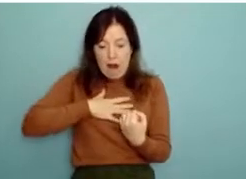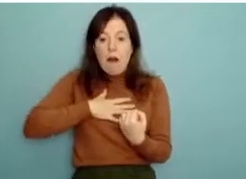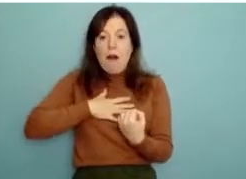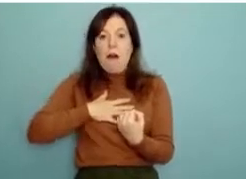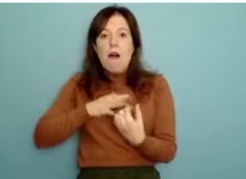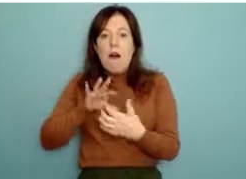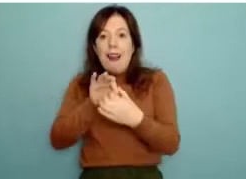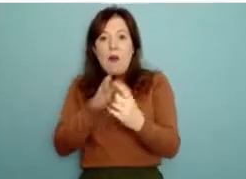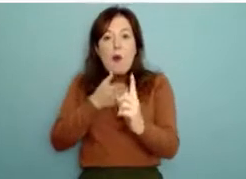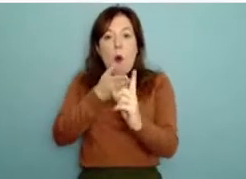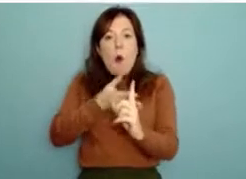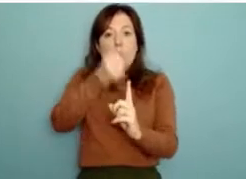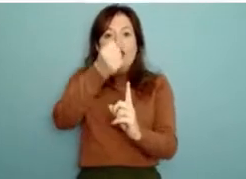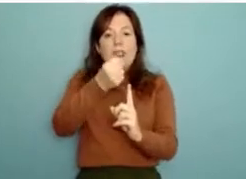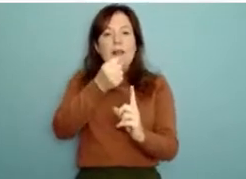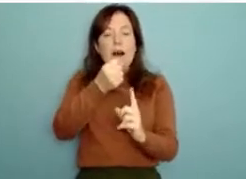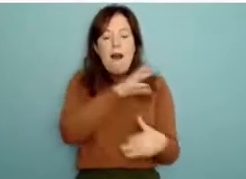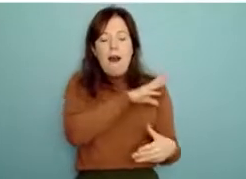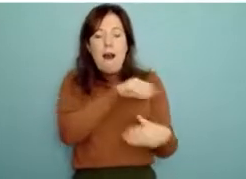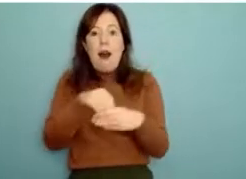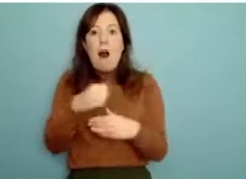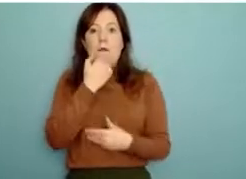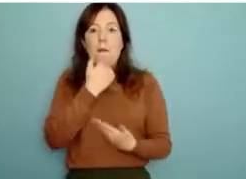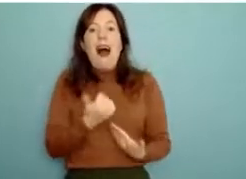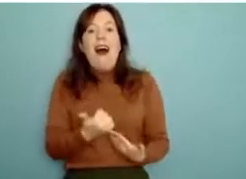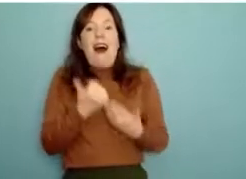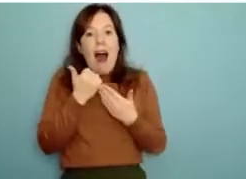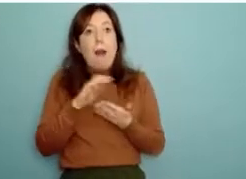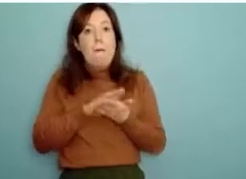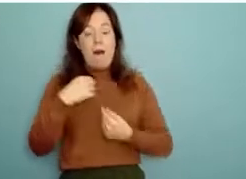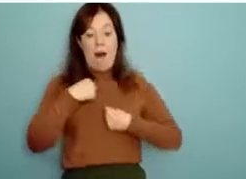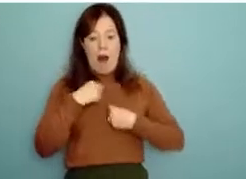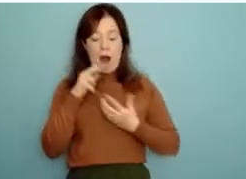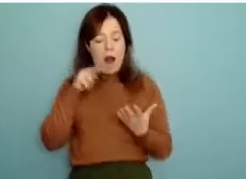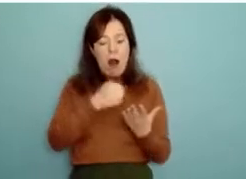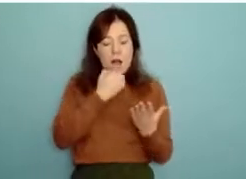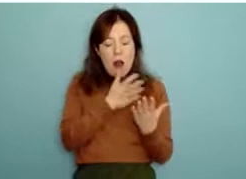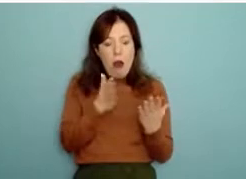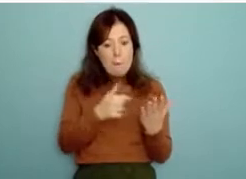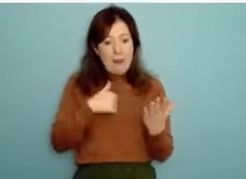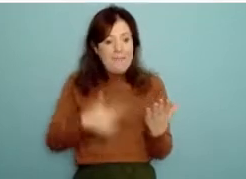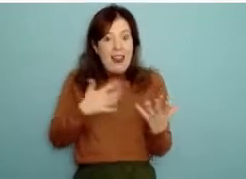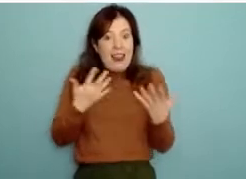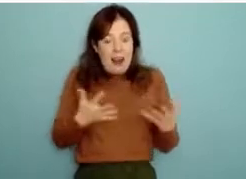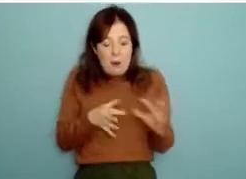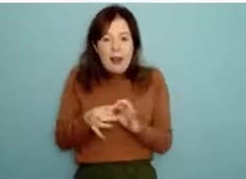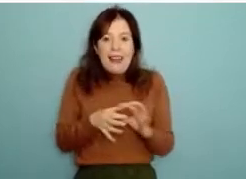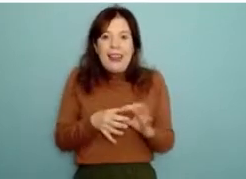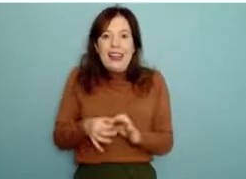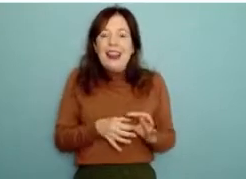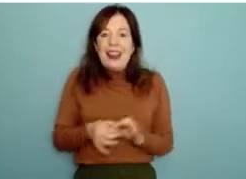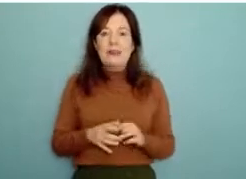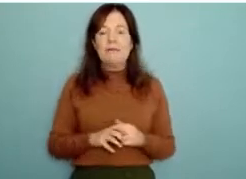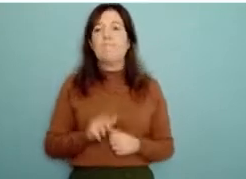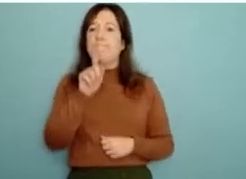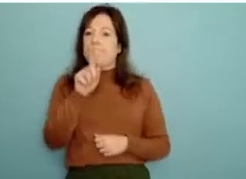the scores to understand our lives. But we have to be able to link these honestly so we can feel them.